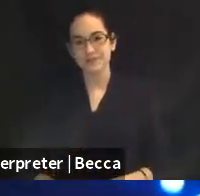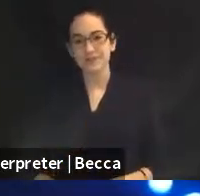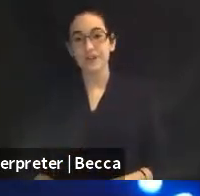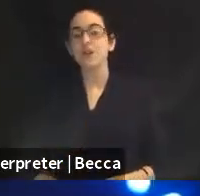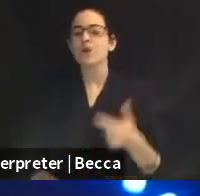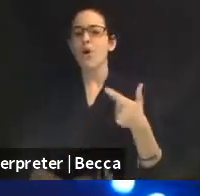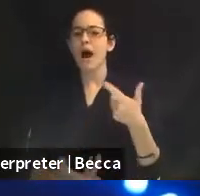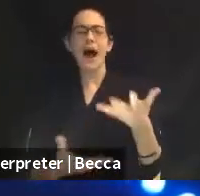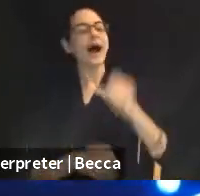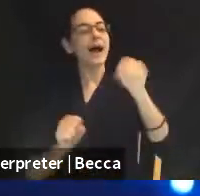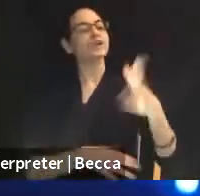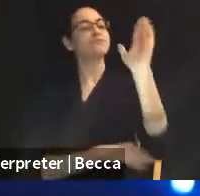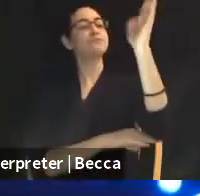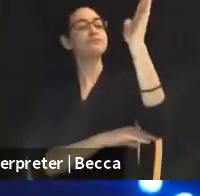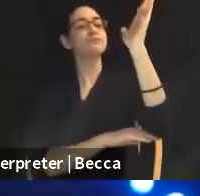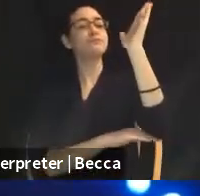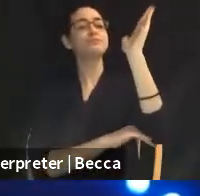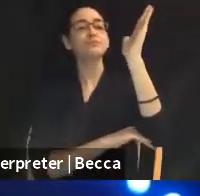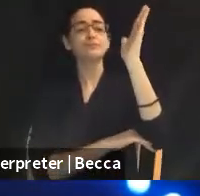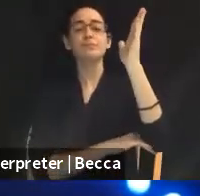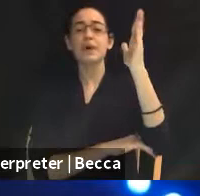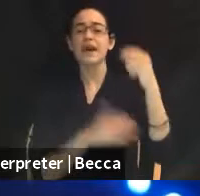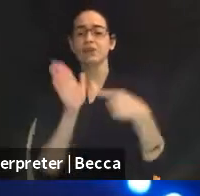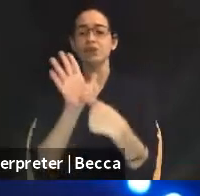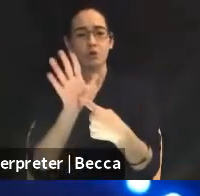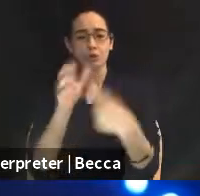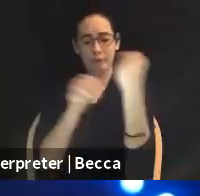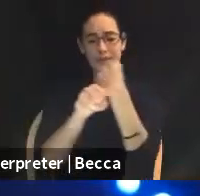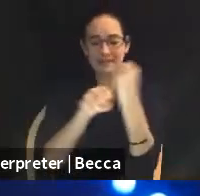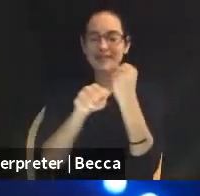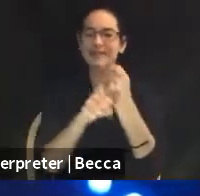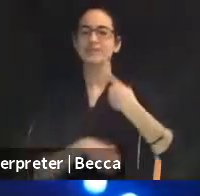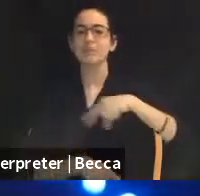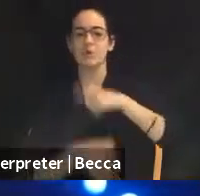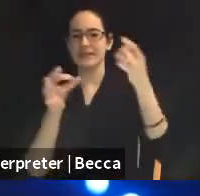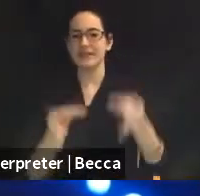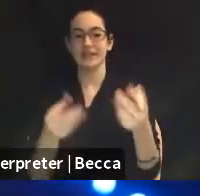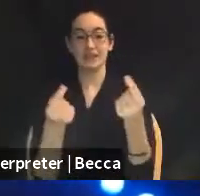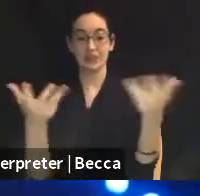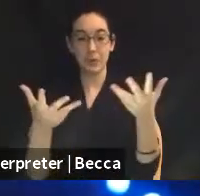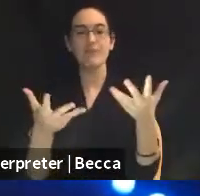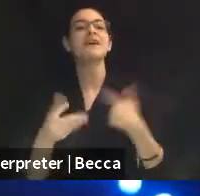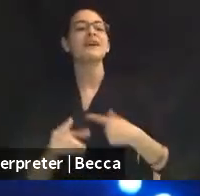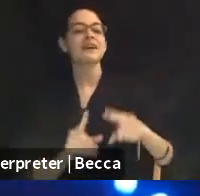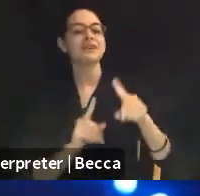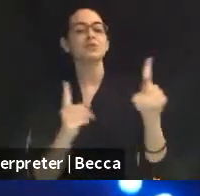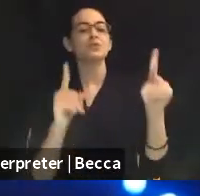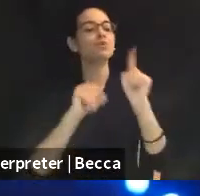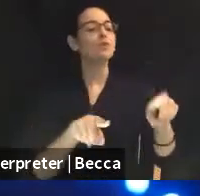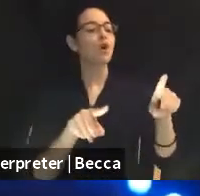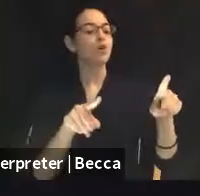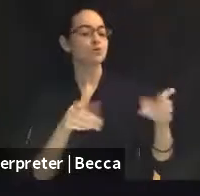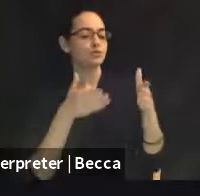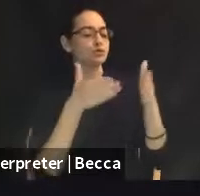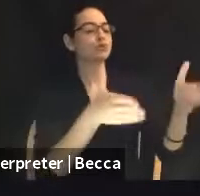this crisis, instead of just showing you the stats, we decided, our creative team decided to hit the streets of Austin and start